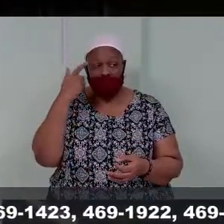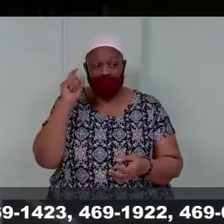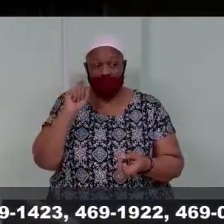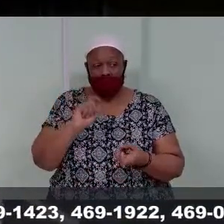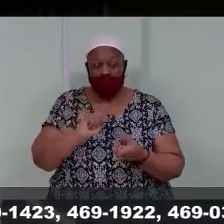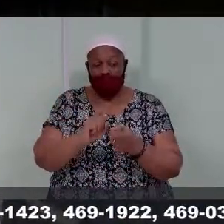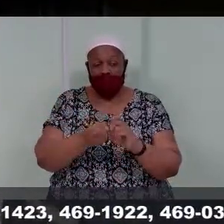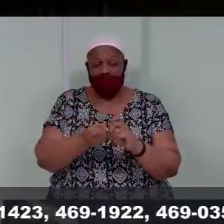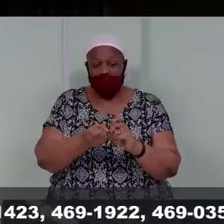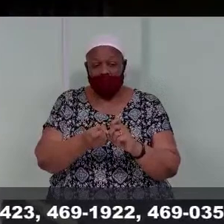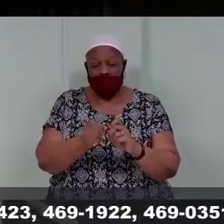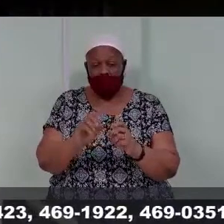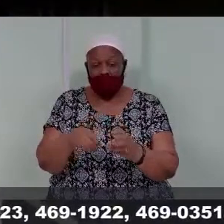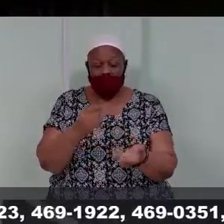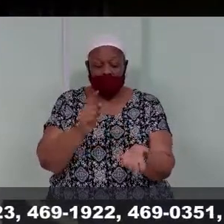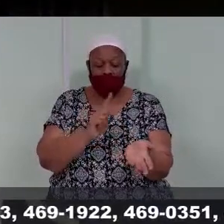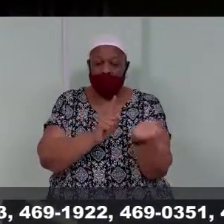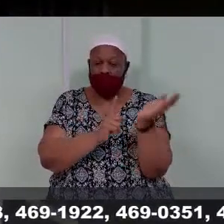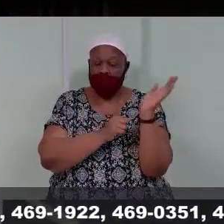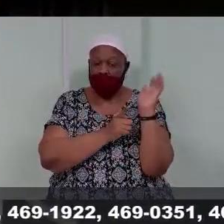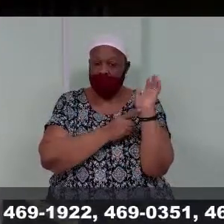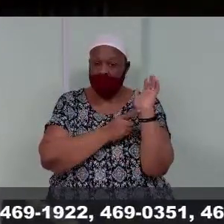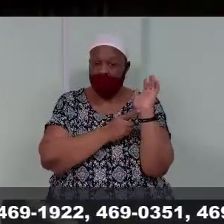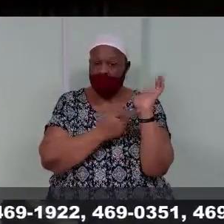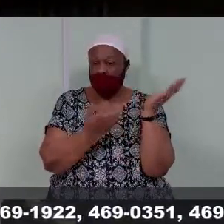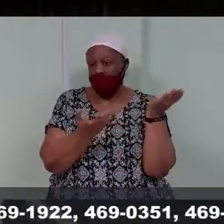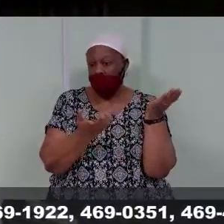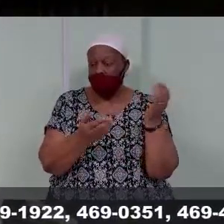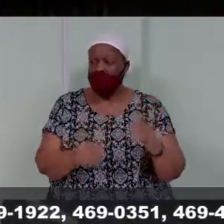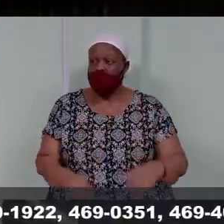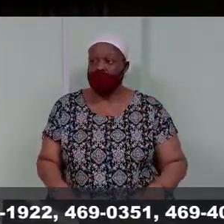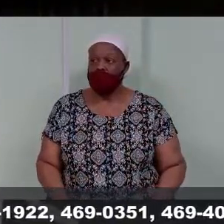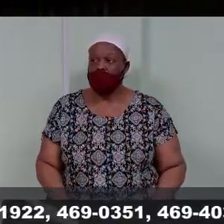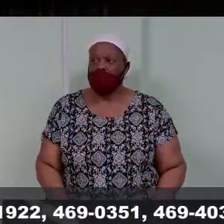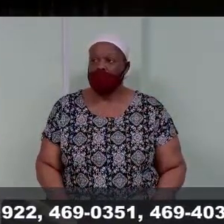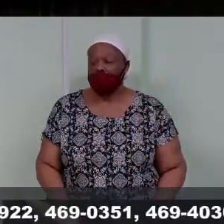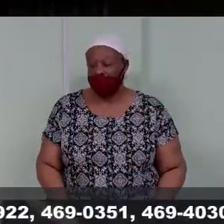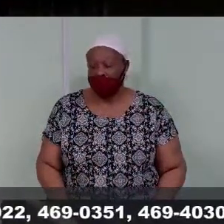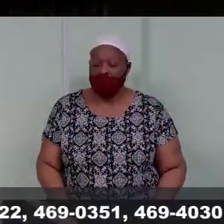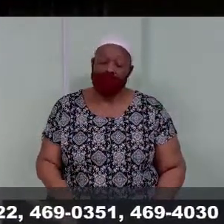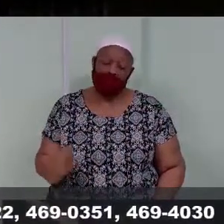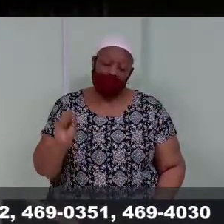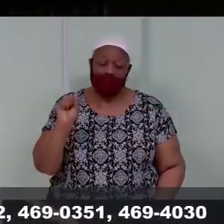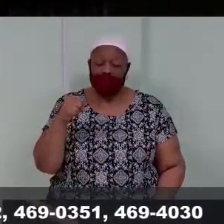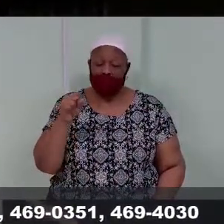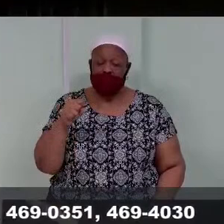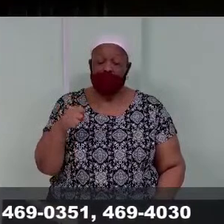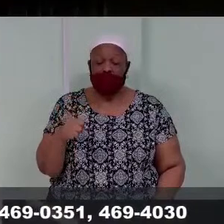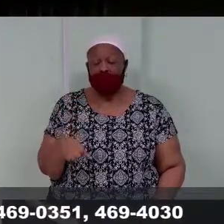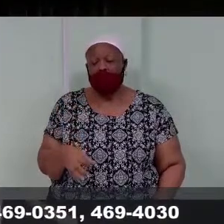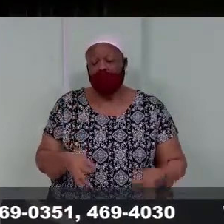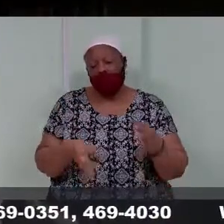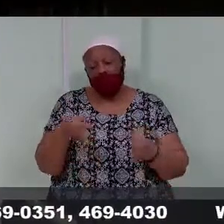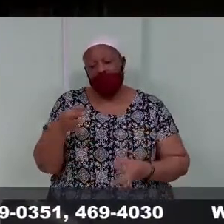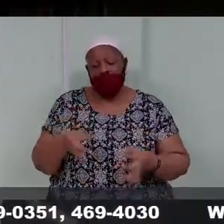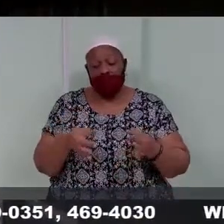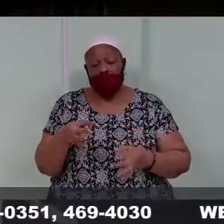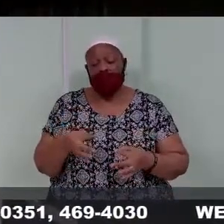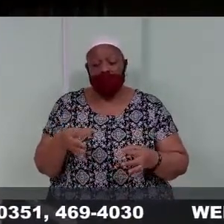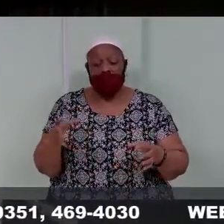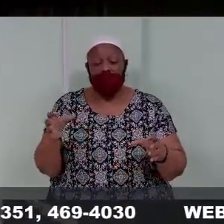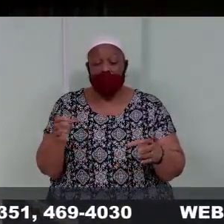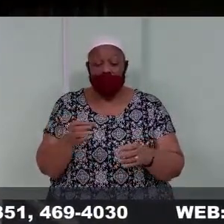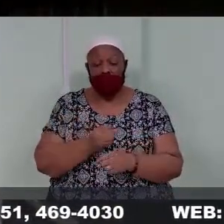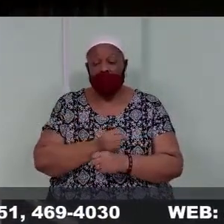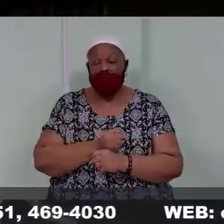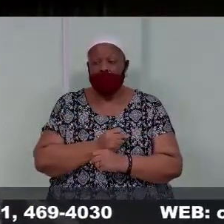to use it to take the temperature at another site. And so yes, if the various institutions were to